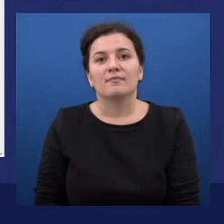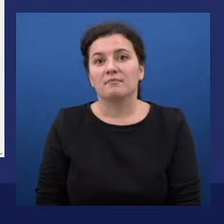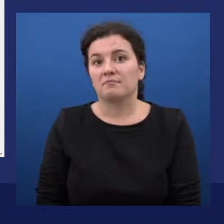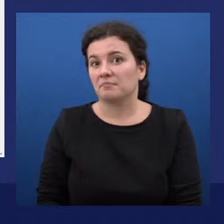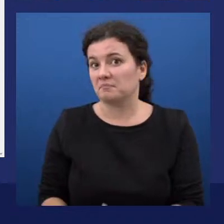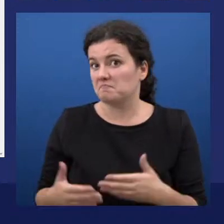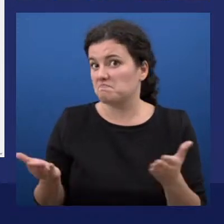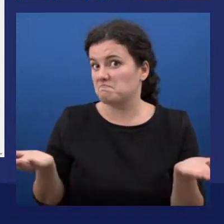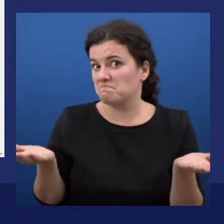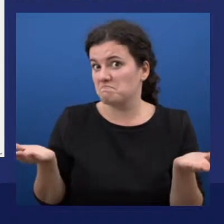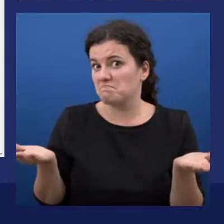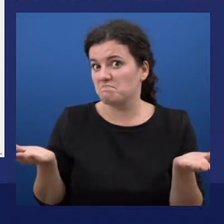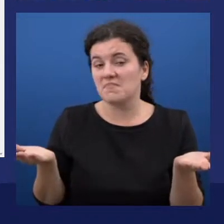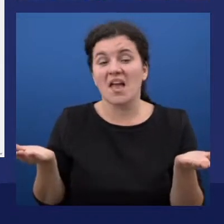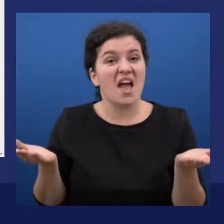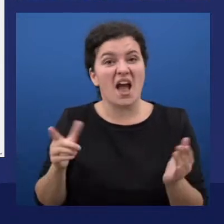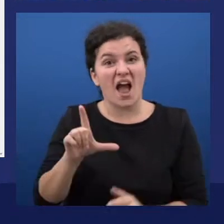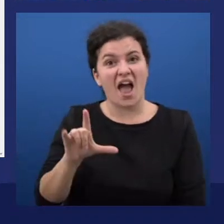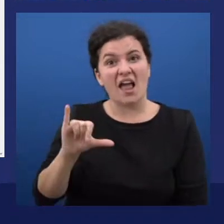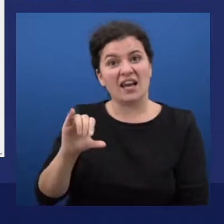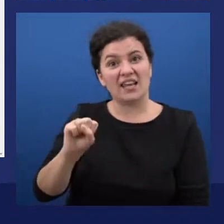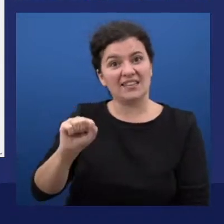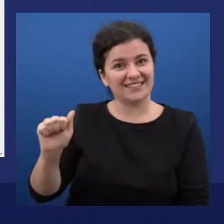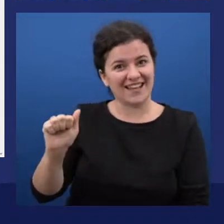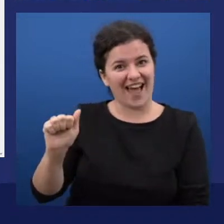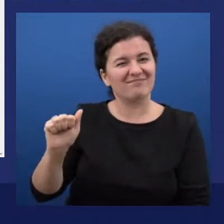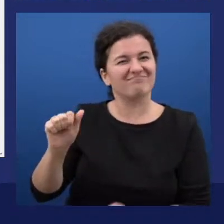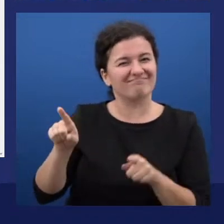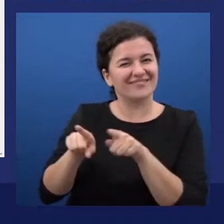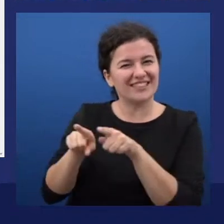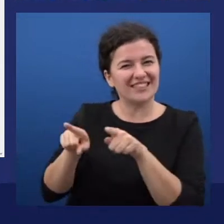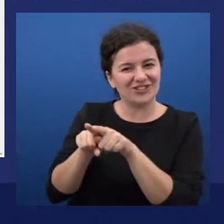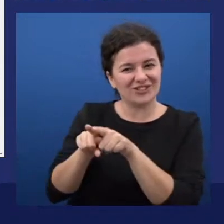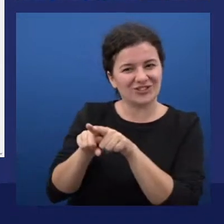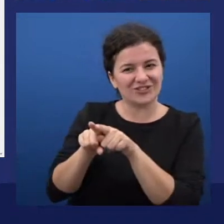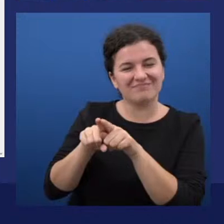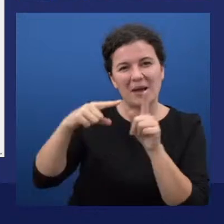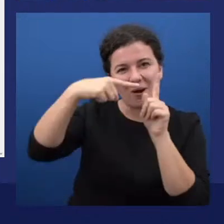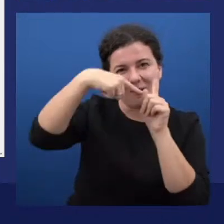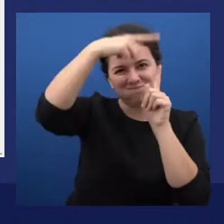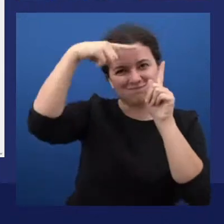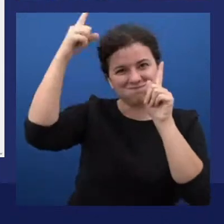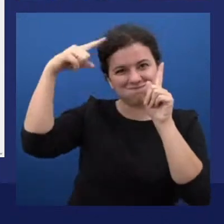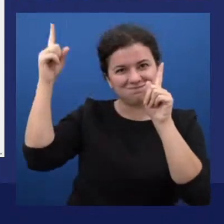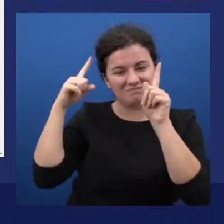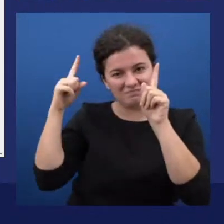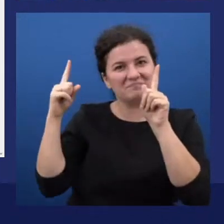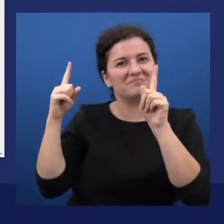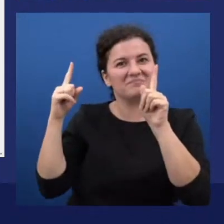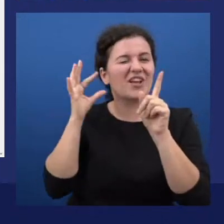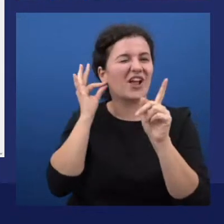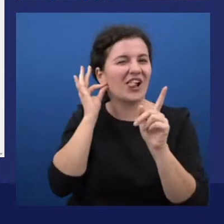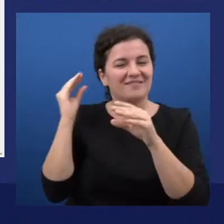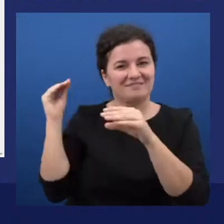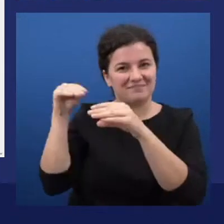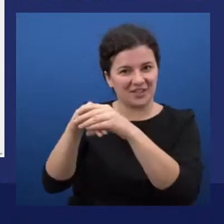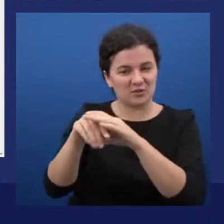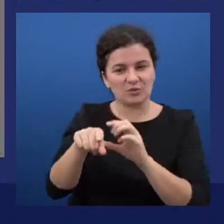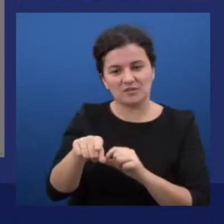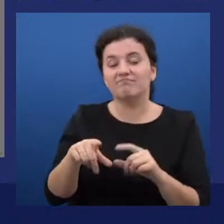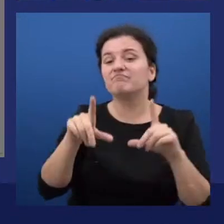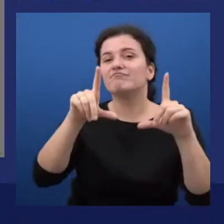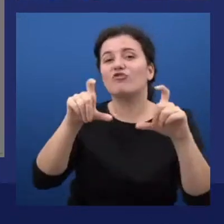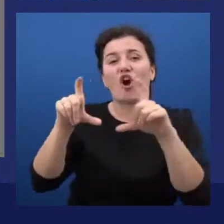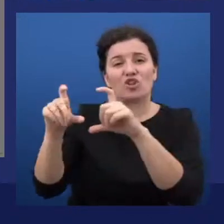do Lisa Simpson, for example. Fantastic. Right, oops. I have to include her. And you just add